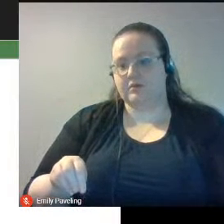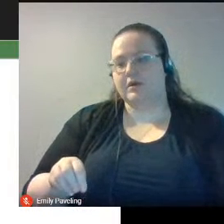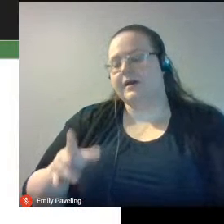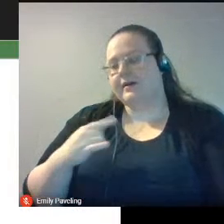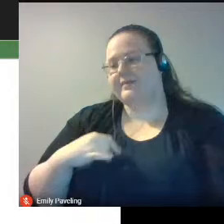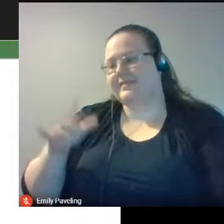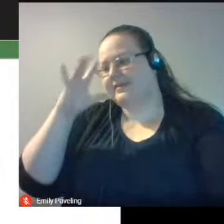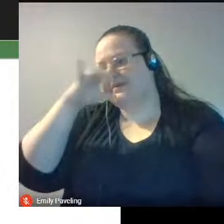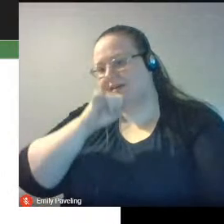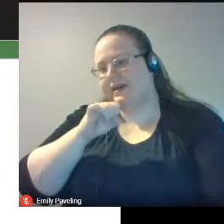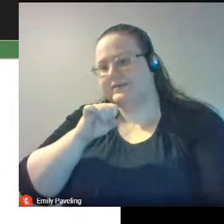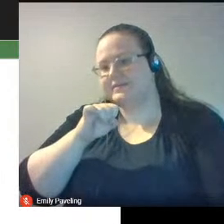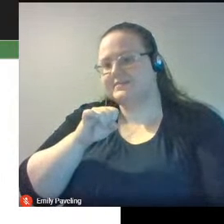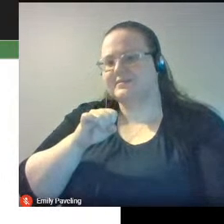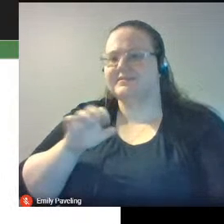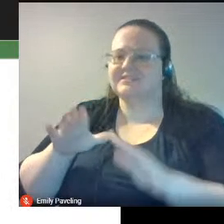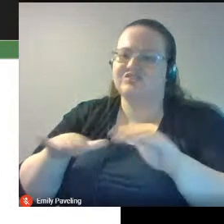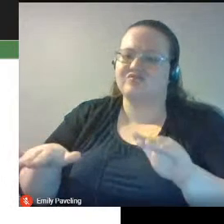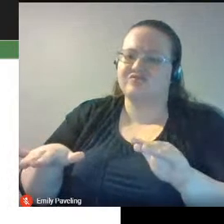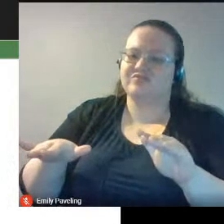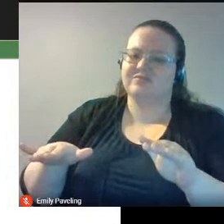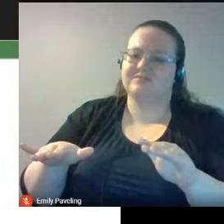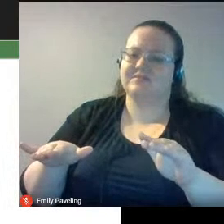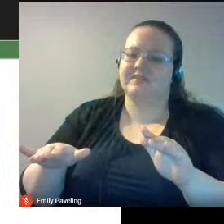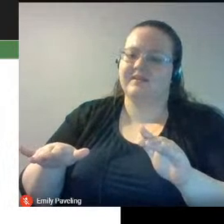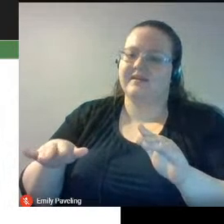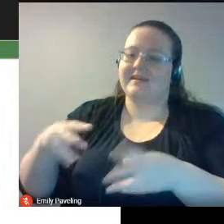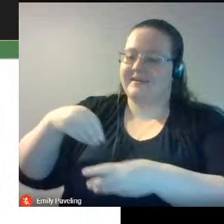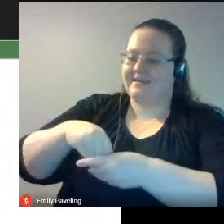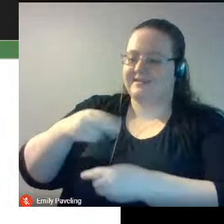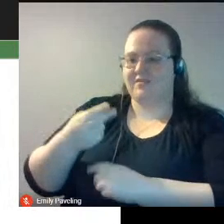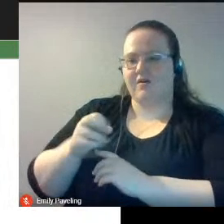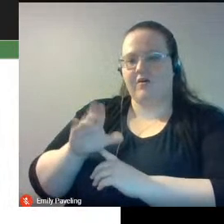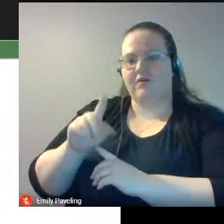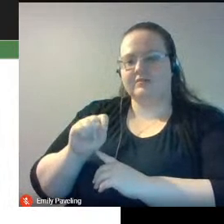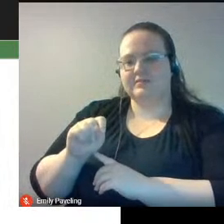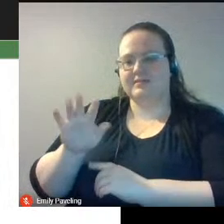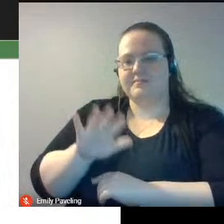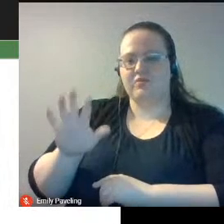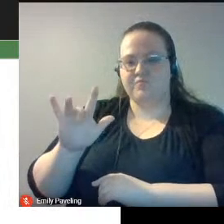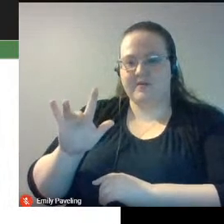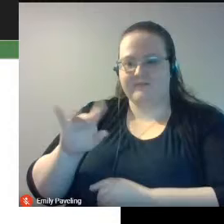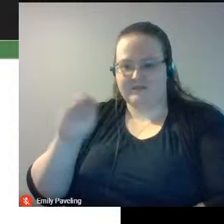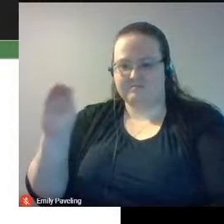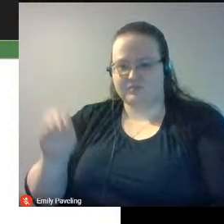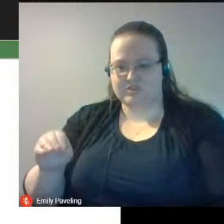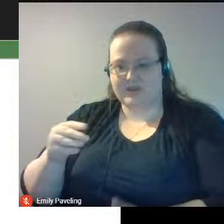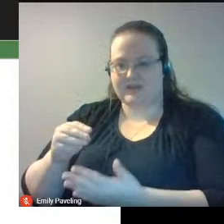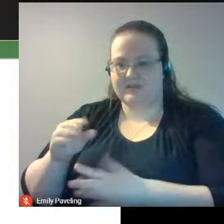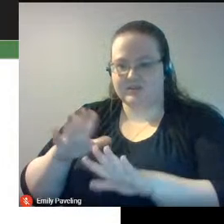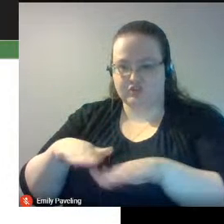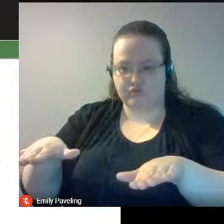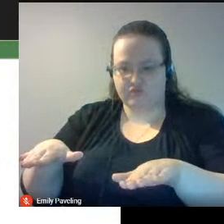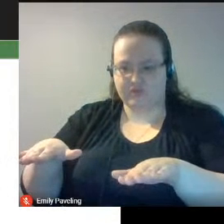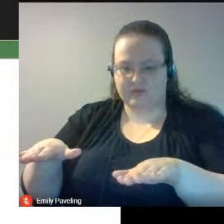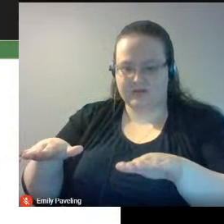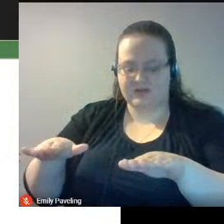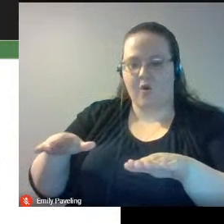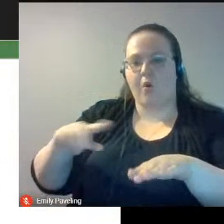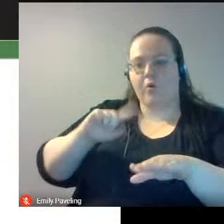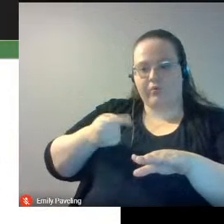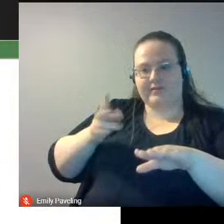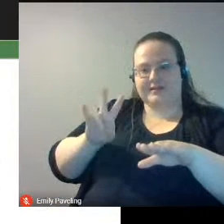estimated to make up basically a quarter of Halton's population. If probable cases are included,